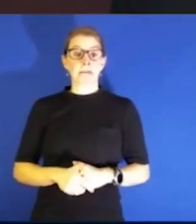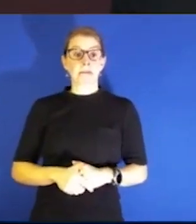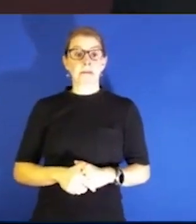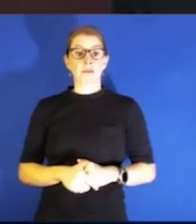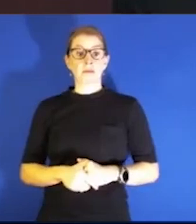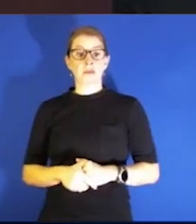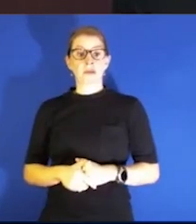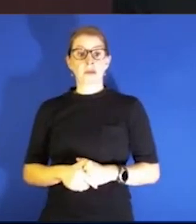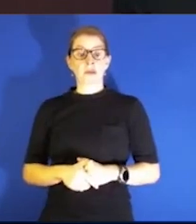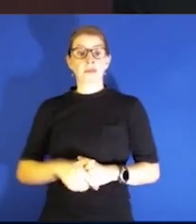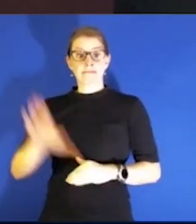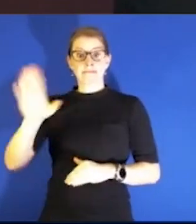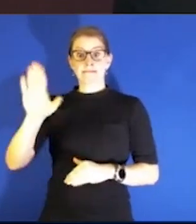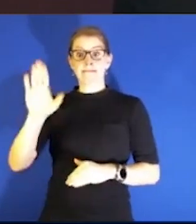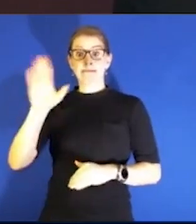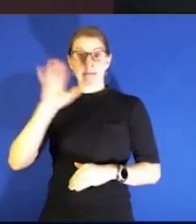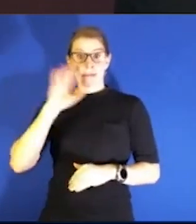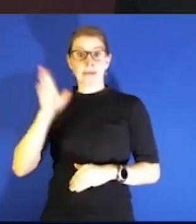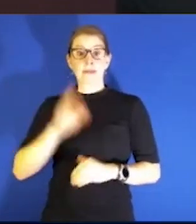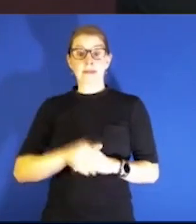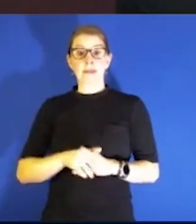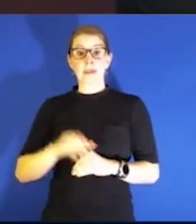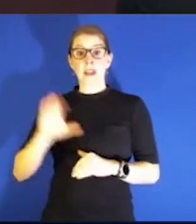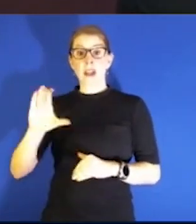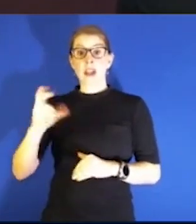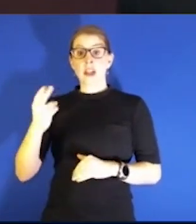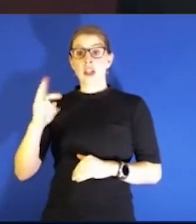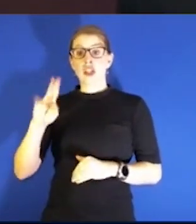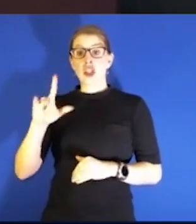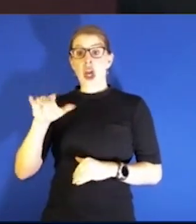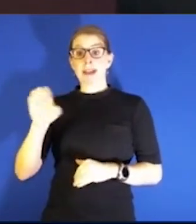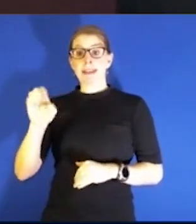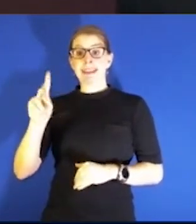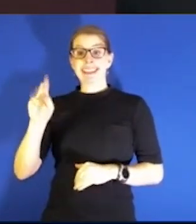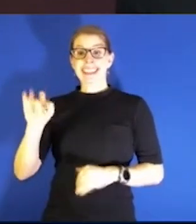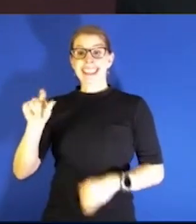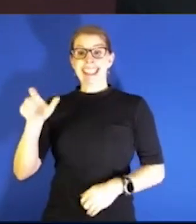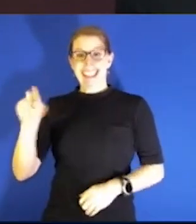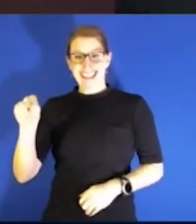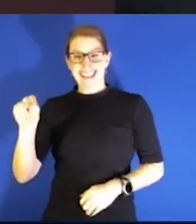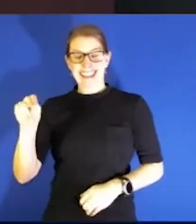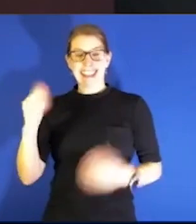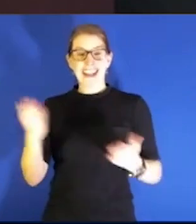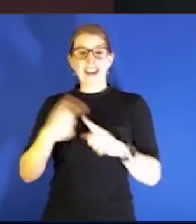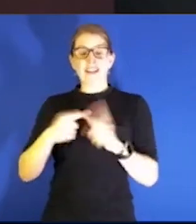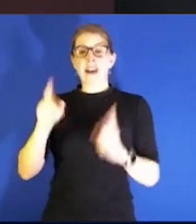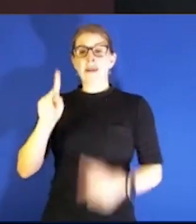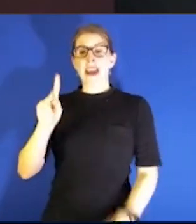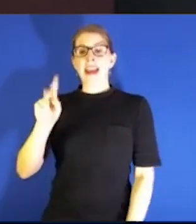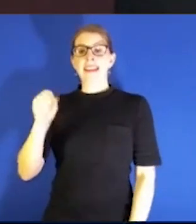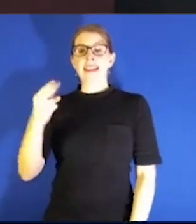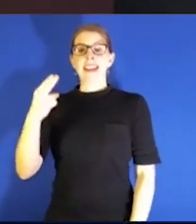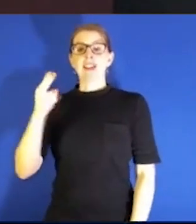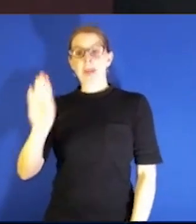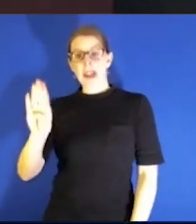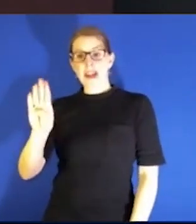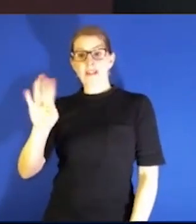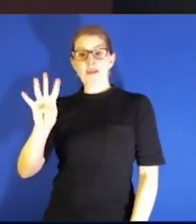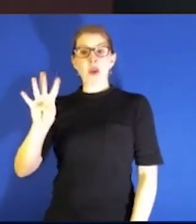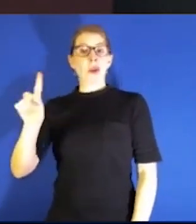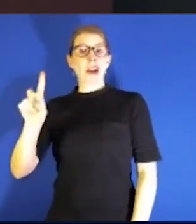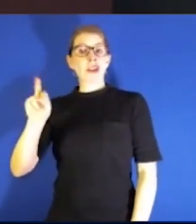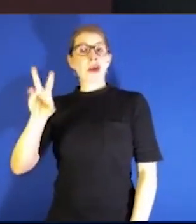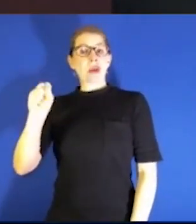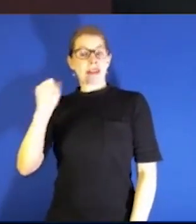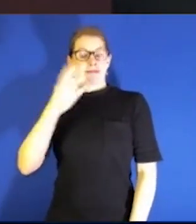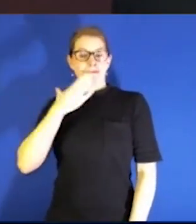All right, so please yes. Please go ahead. Sorry, Charlie Keegan here from KSHB 41 News. Thanks for having me.